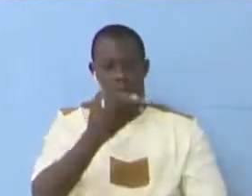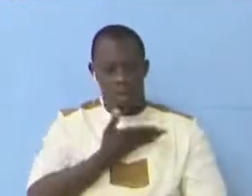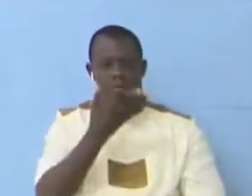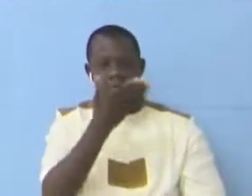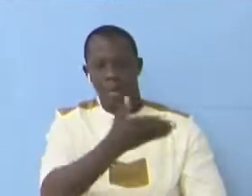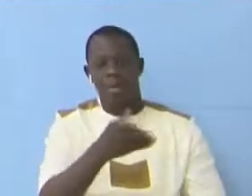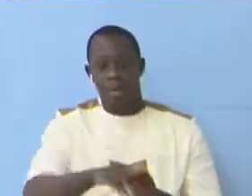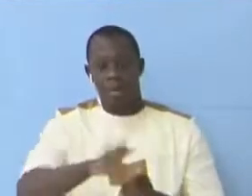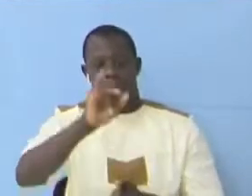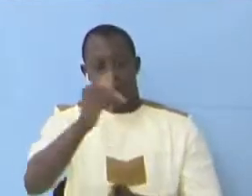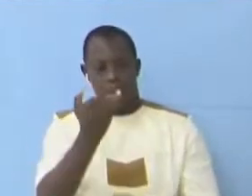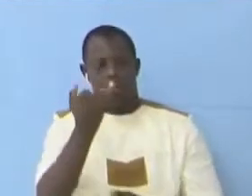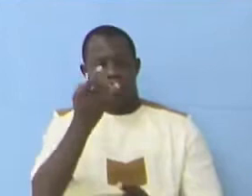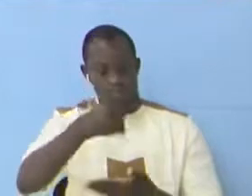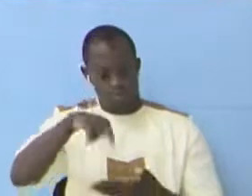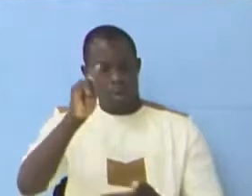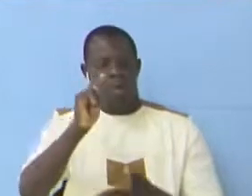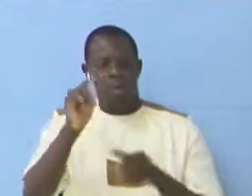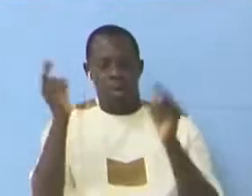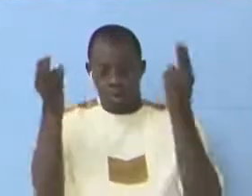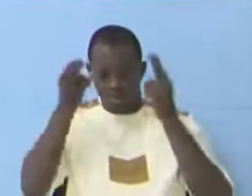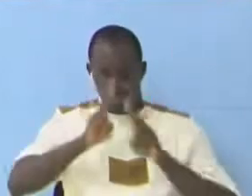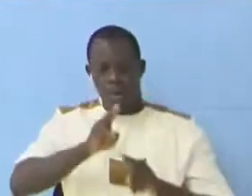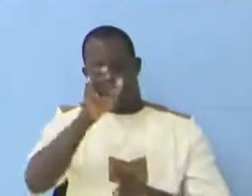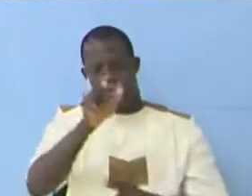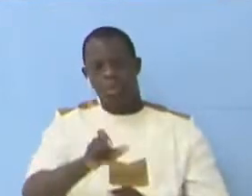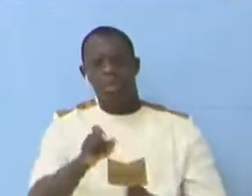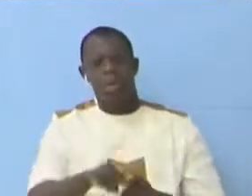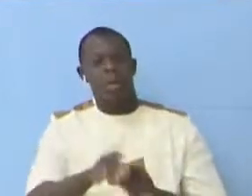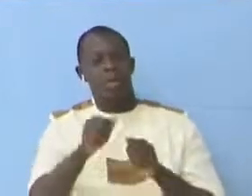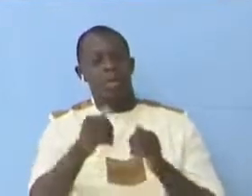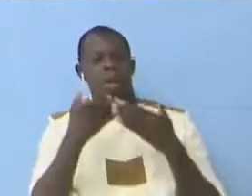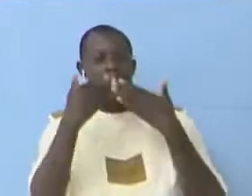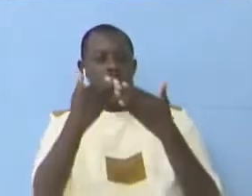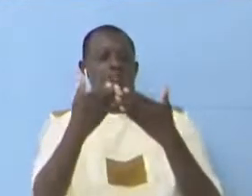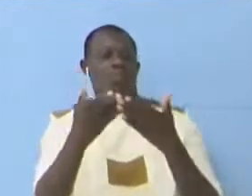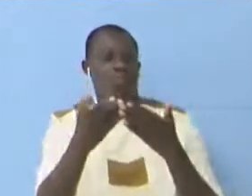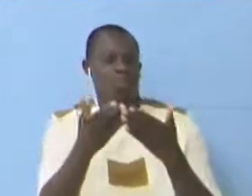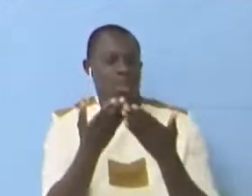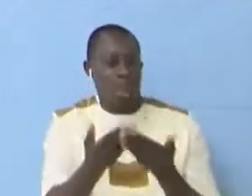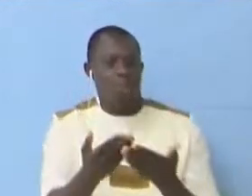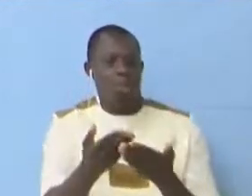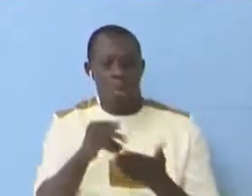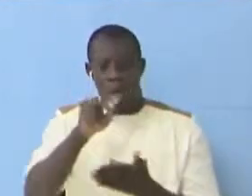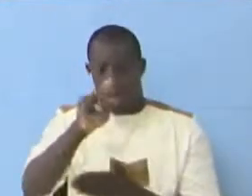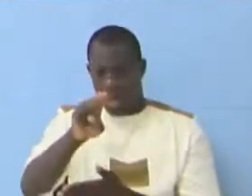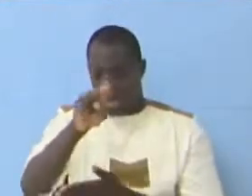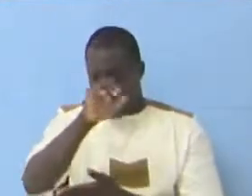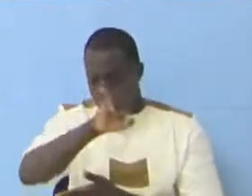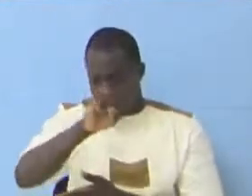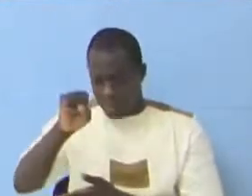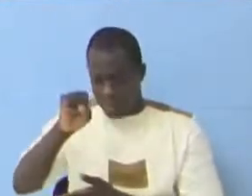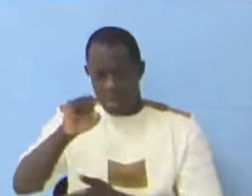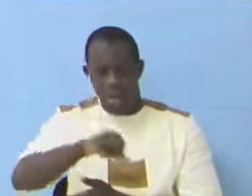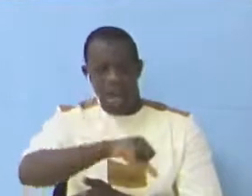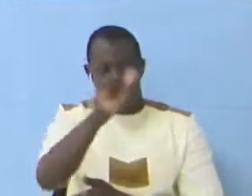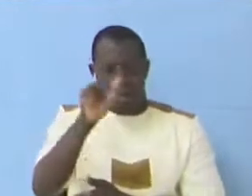That is correct. Can you tell us the major differences between the NSS and the NIA?